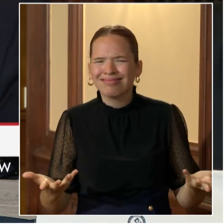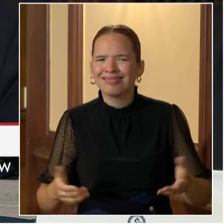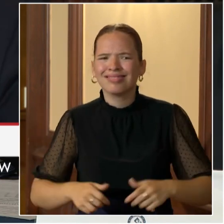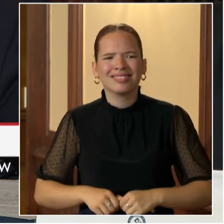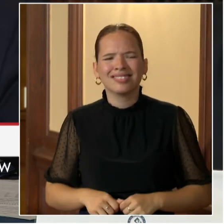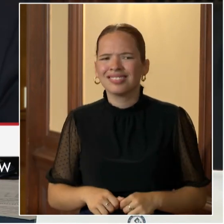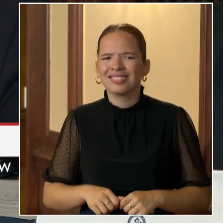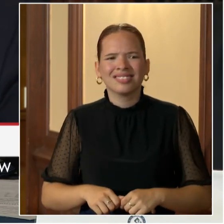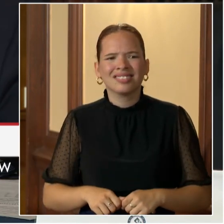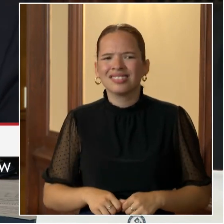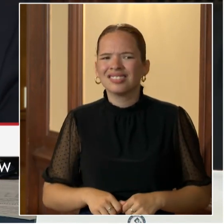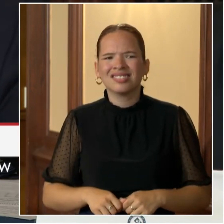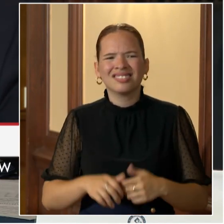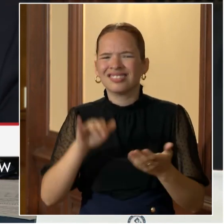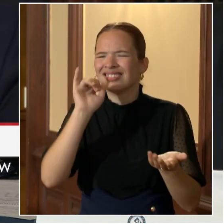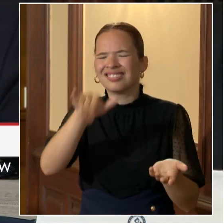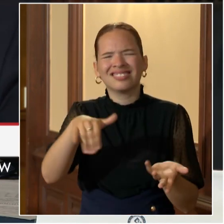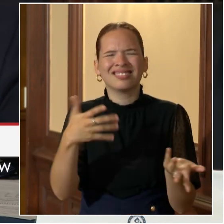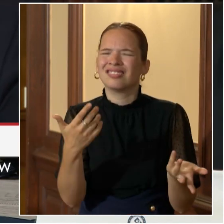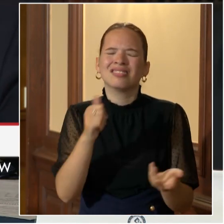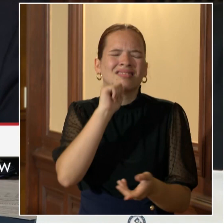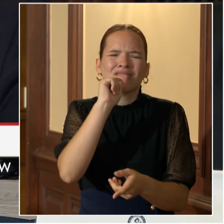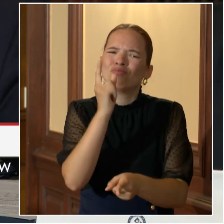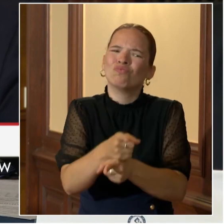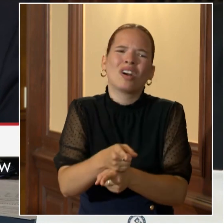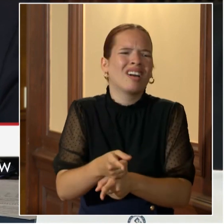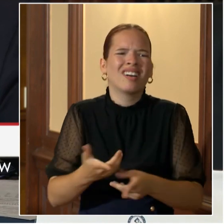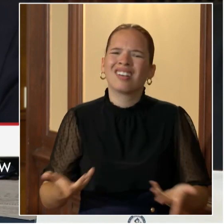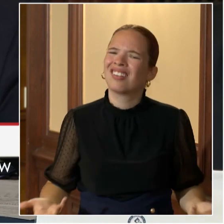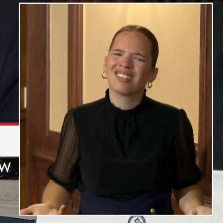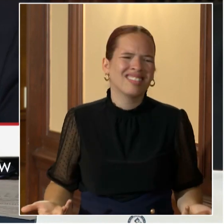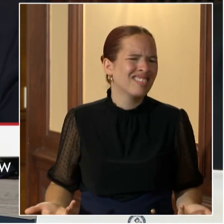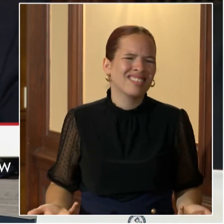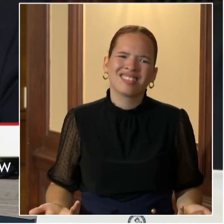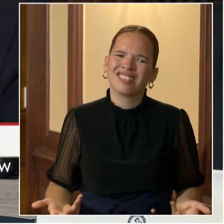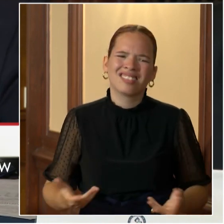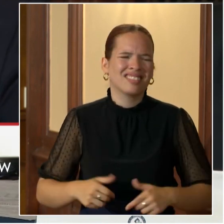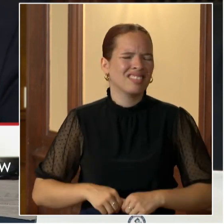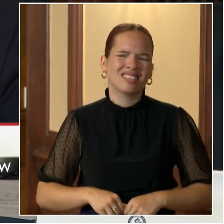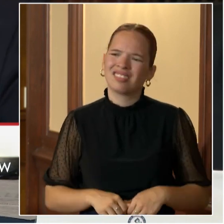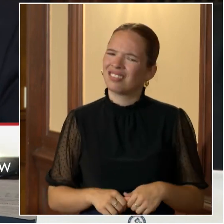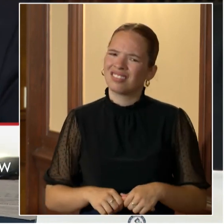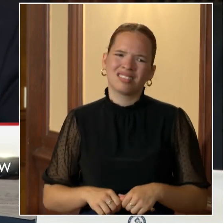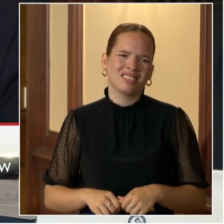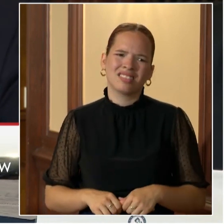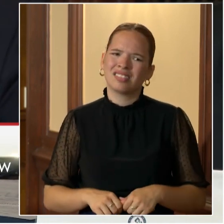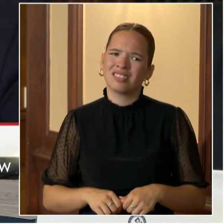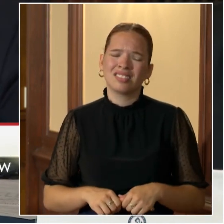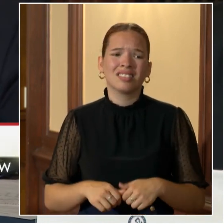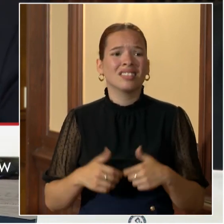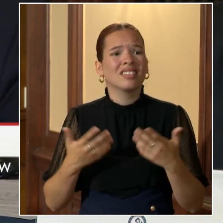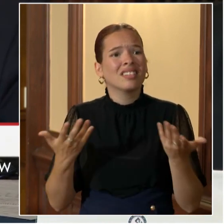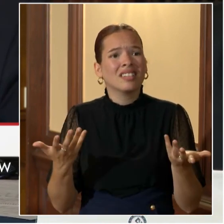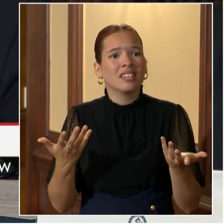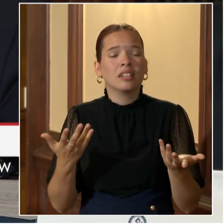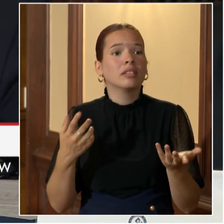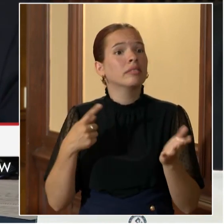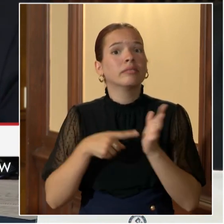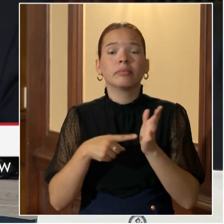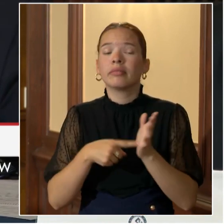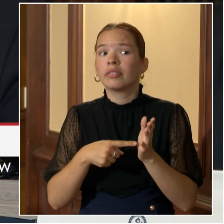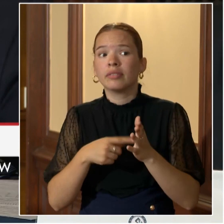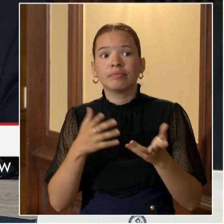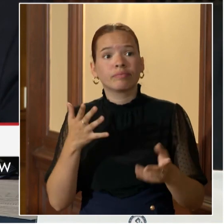line, and as Comey's already pointed out, that means somebody who's a citizen of China or a citizen